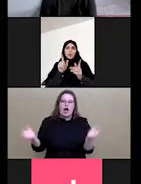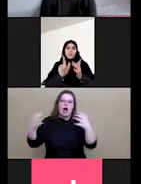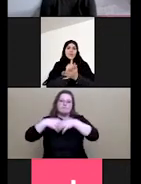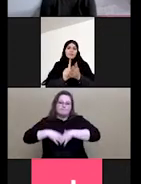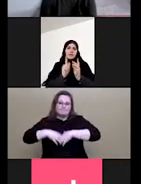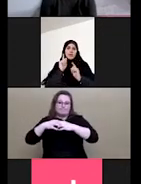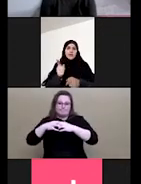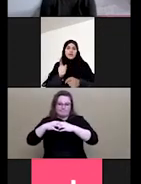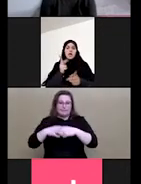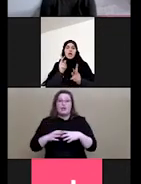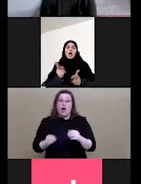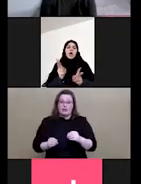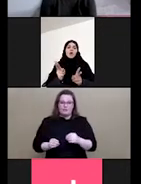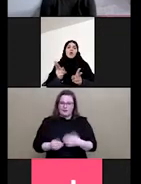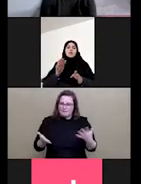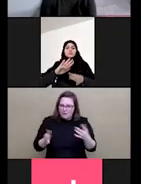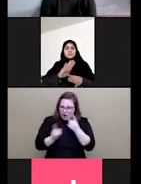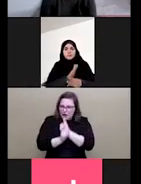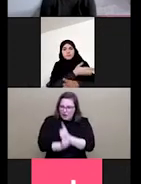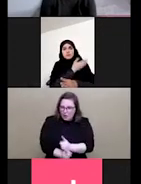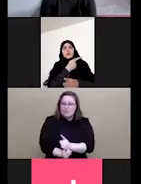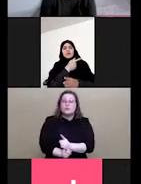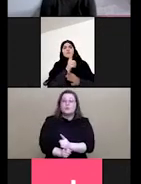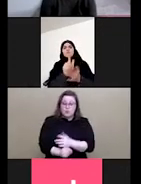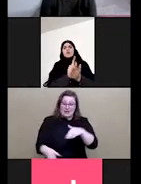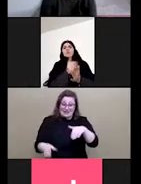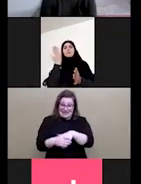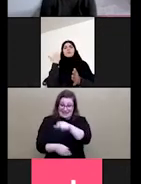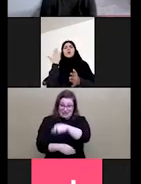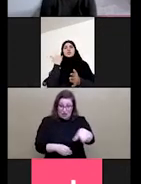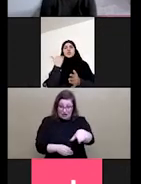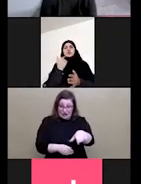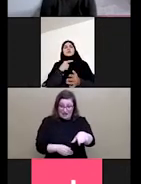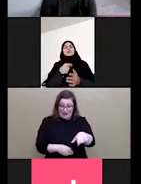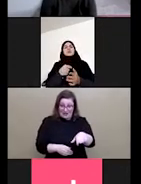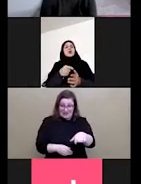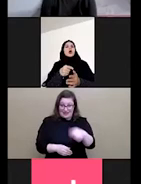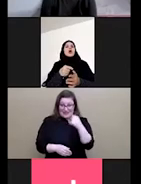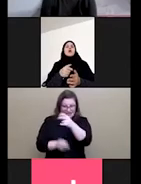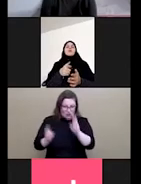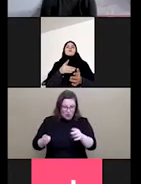is logical that participants of such initiatives are people who